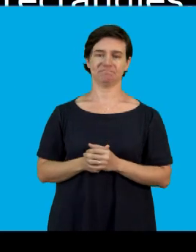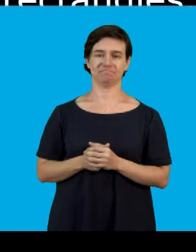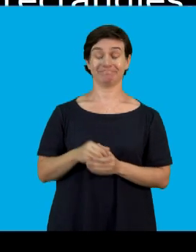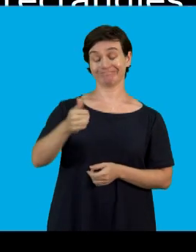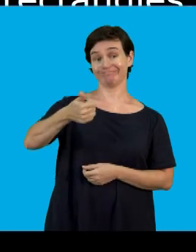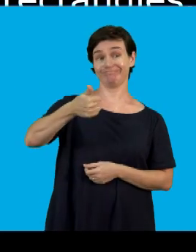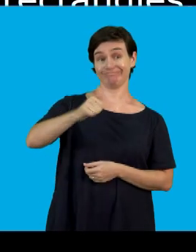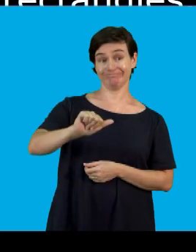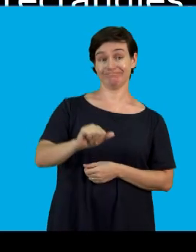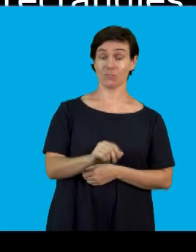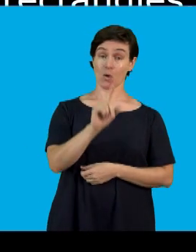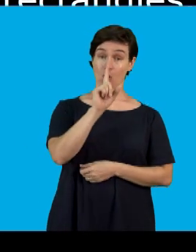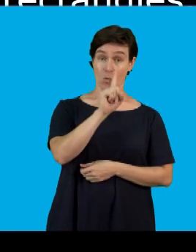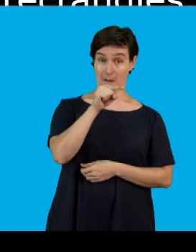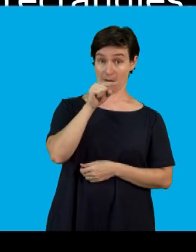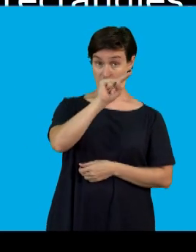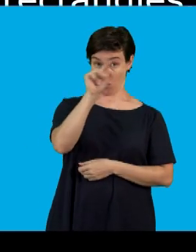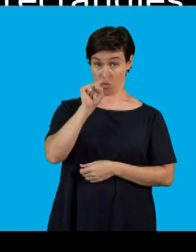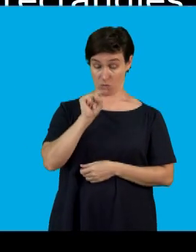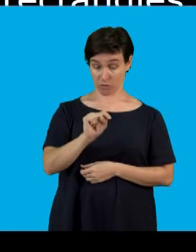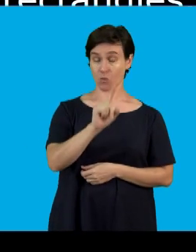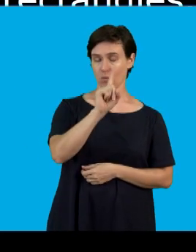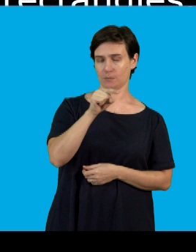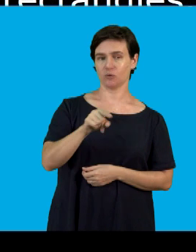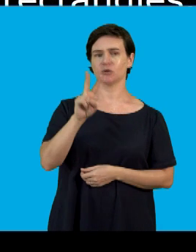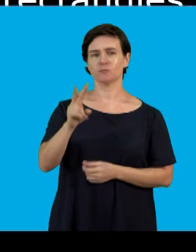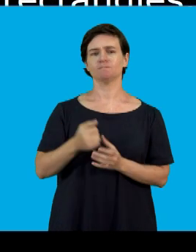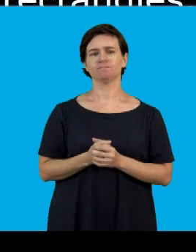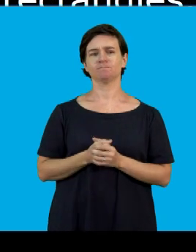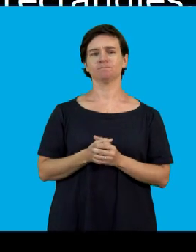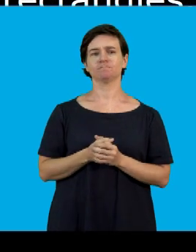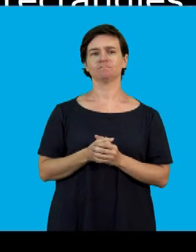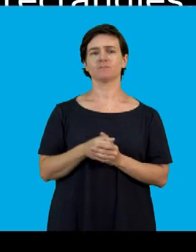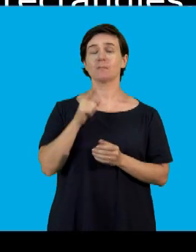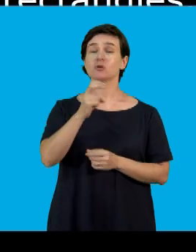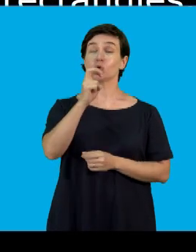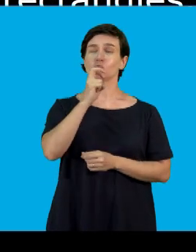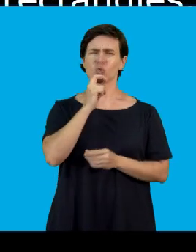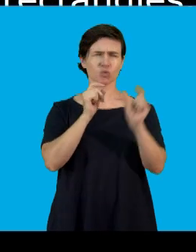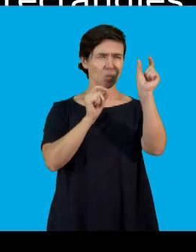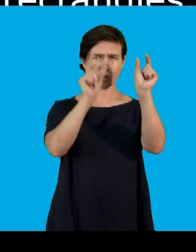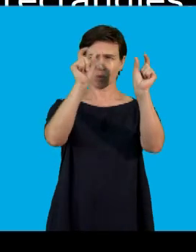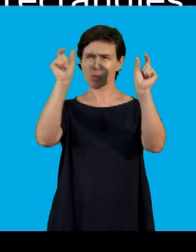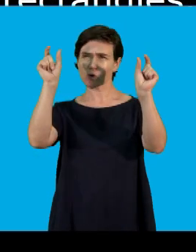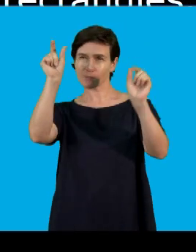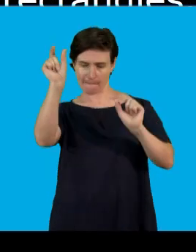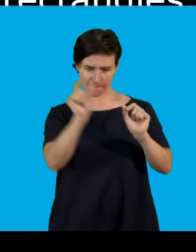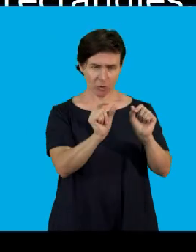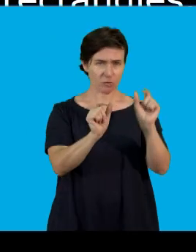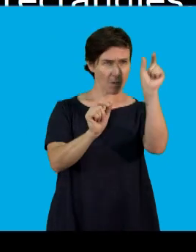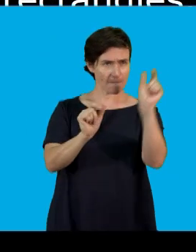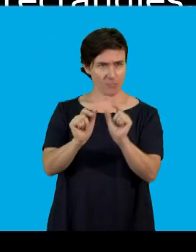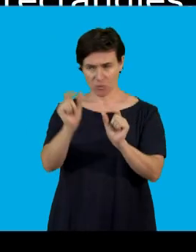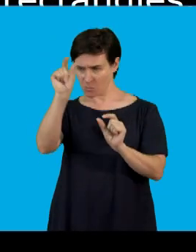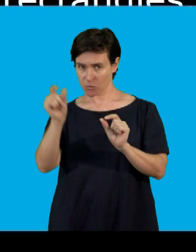to 1.2. Complete the following statements by using words provided in the list below. Write only